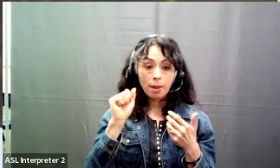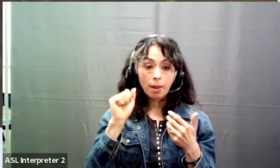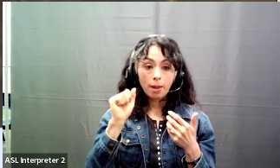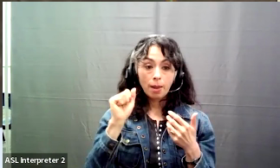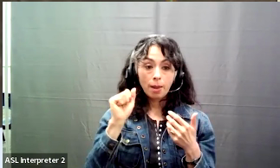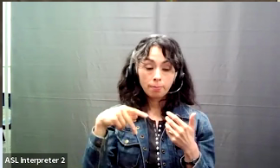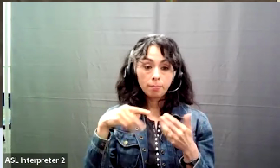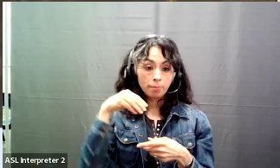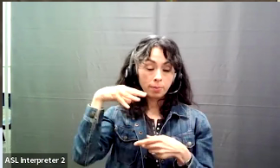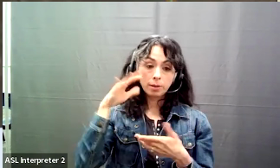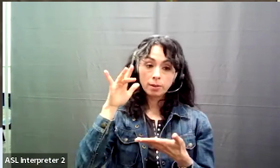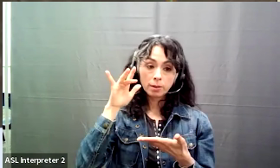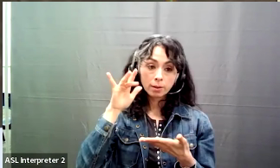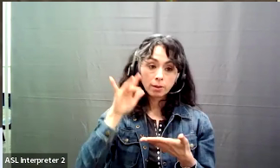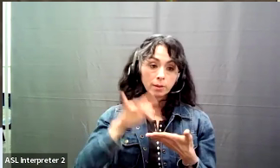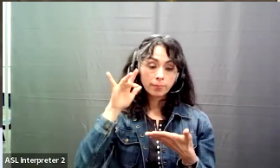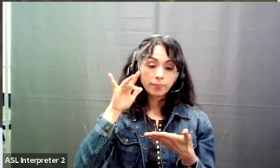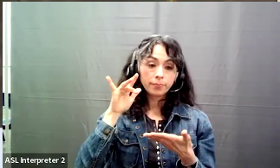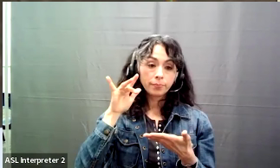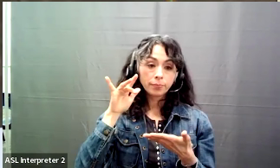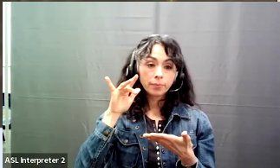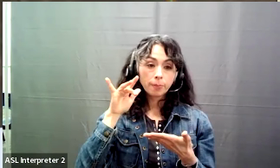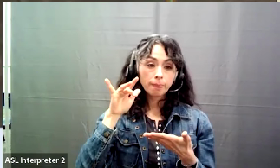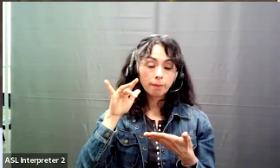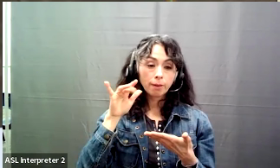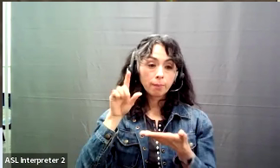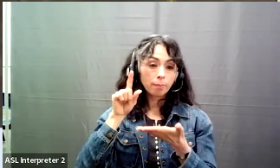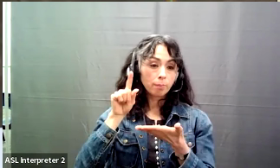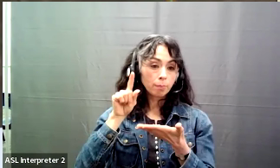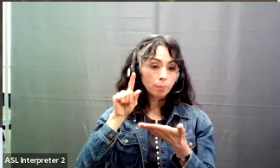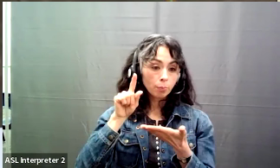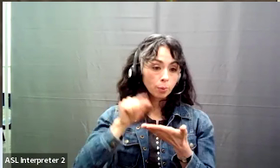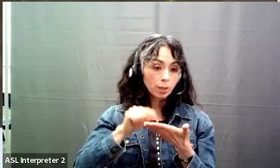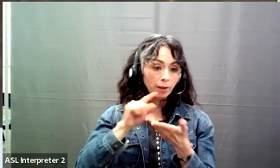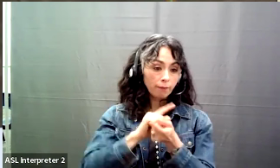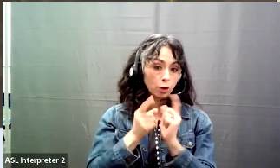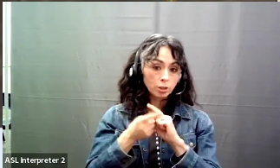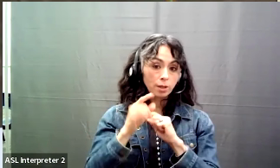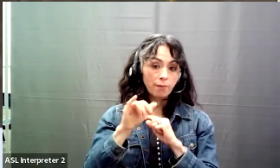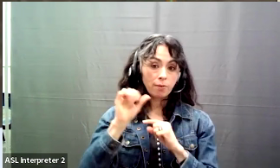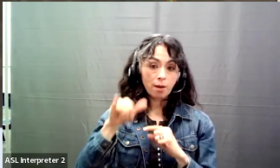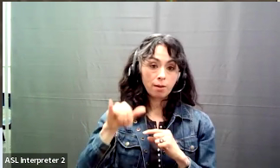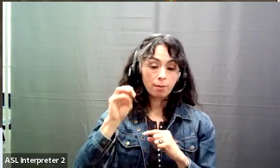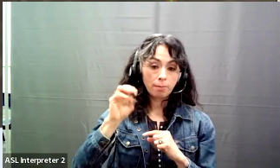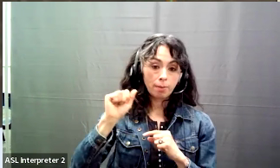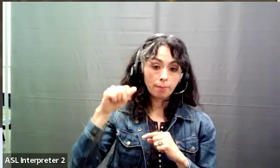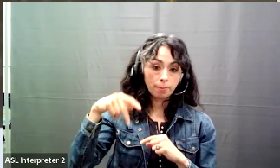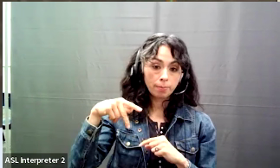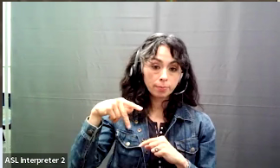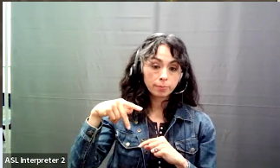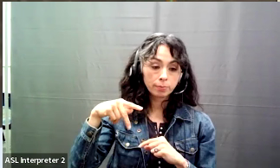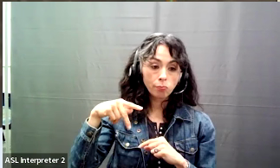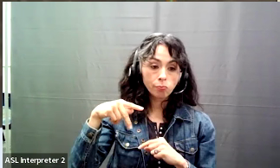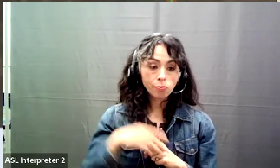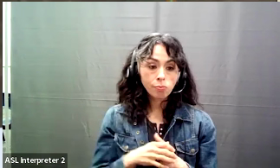receive or get a printed version, I can hit printable version, which is to the top, to the right. I can